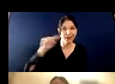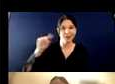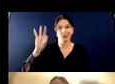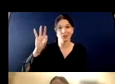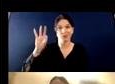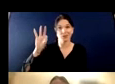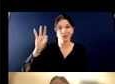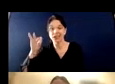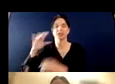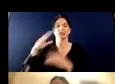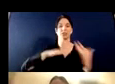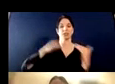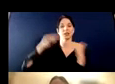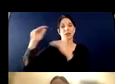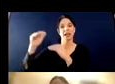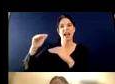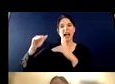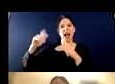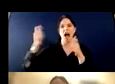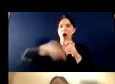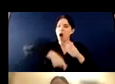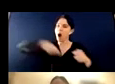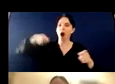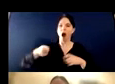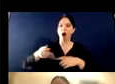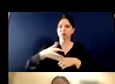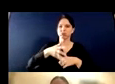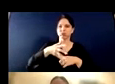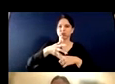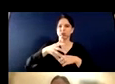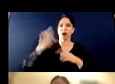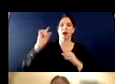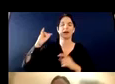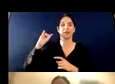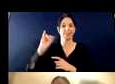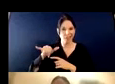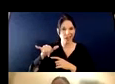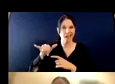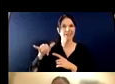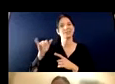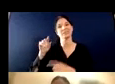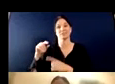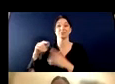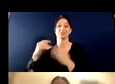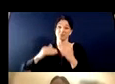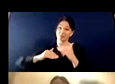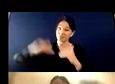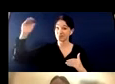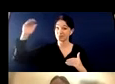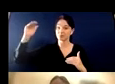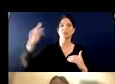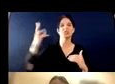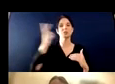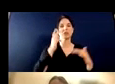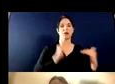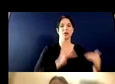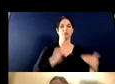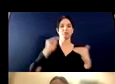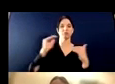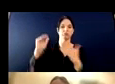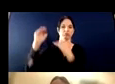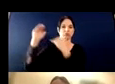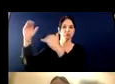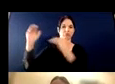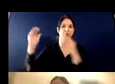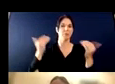115 decibels. So this just gives us a frame of reference for how loud various sounds are.